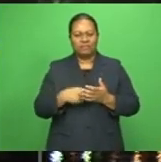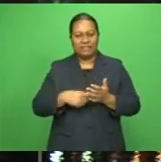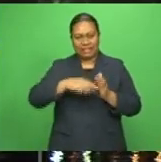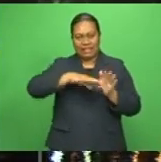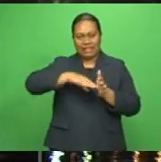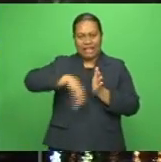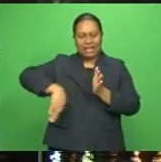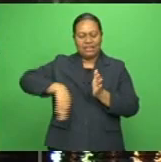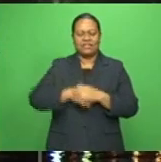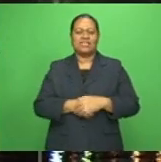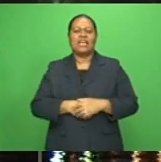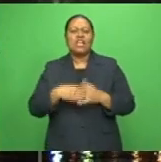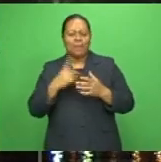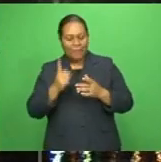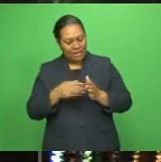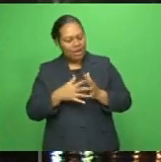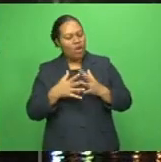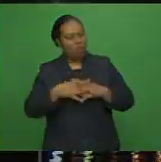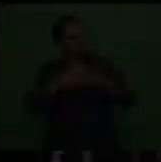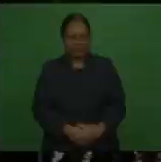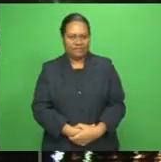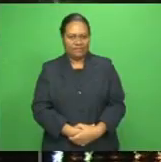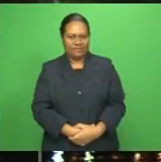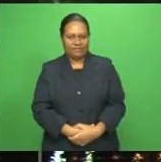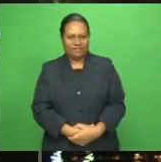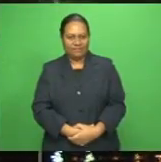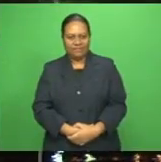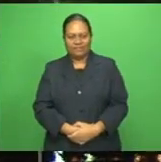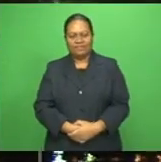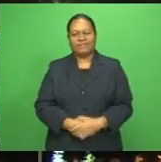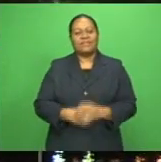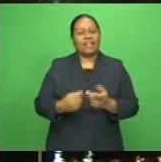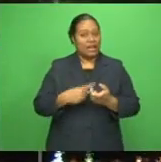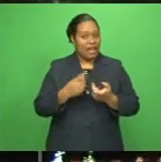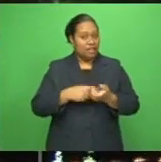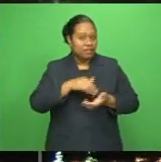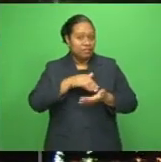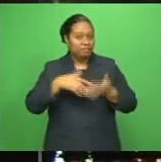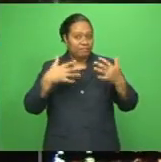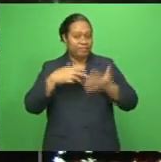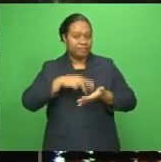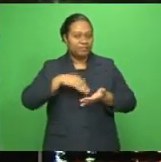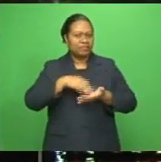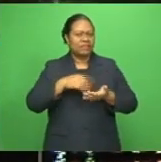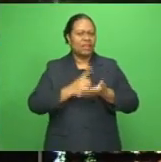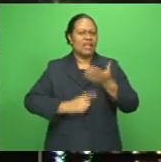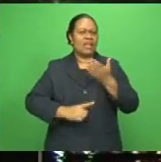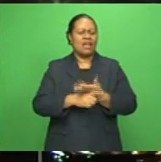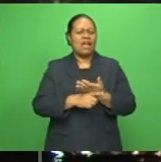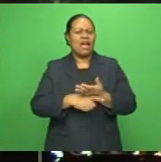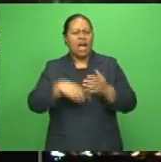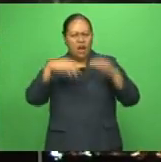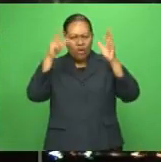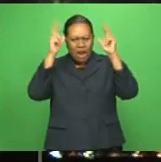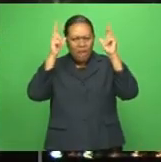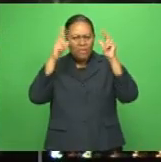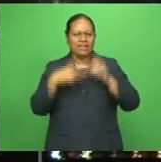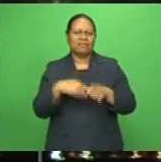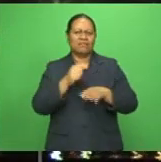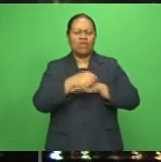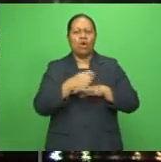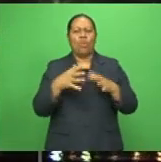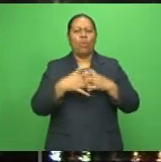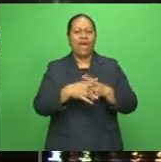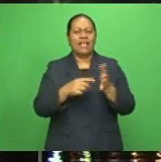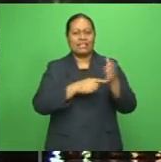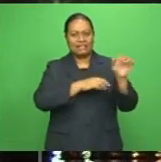the Warriors are still searching for back-to-back wins. In another NRL match last night, the Rabbitohs defeated West Tigers 18-10.